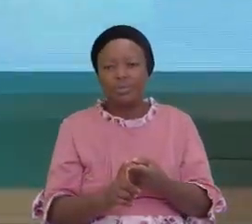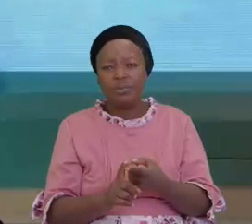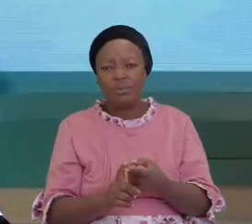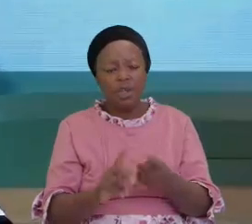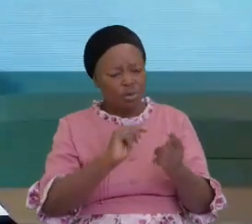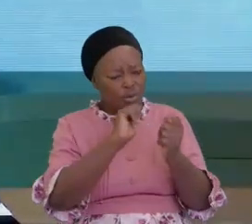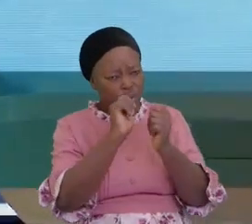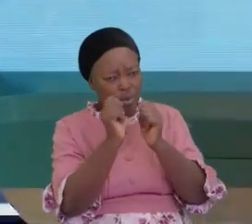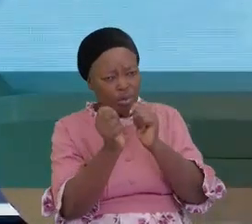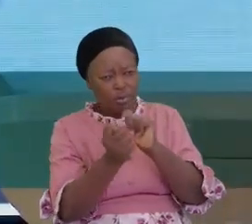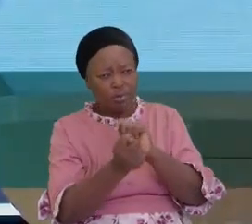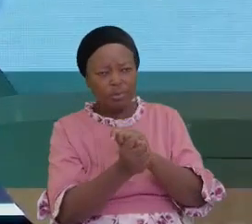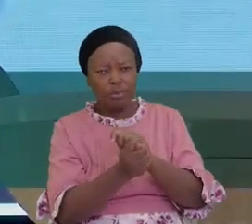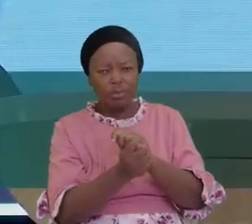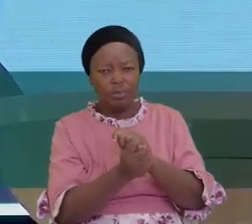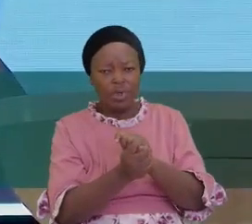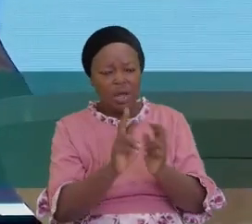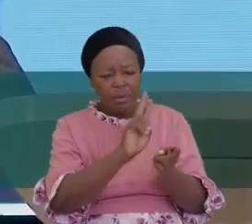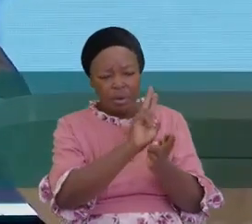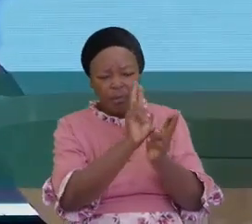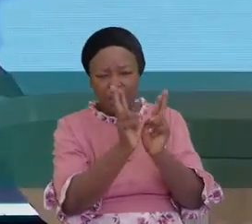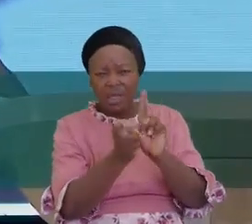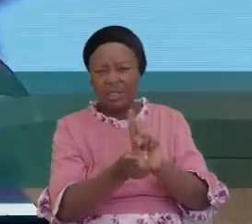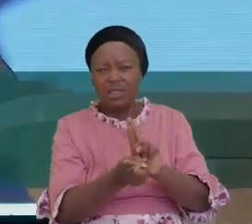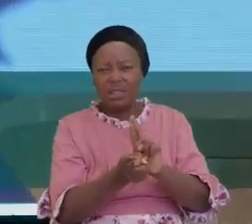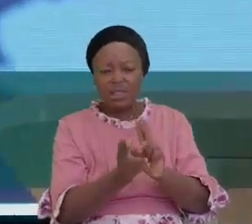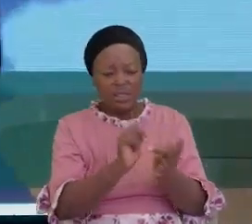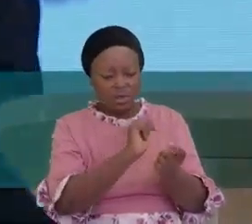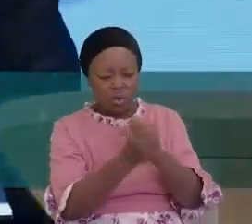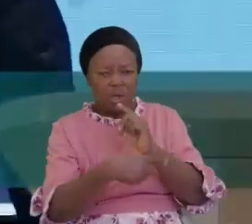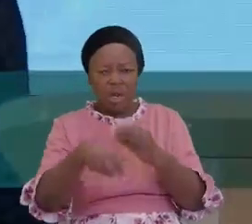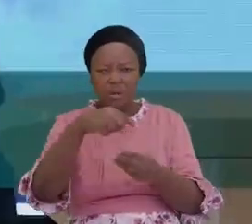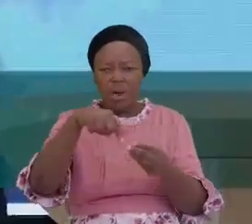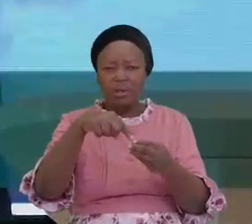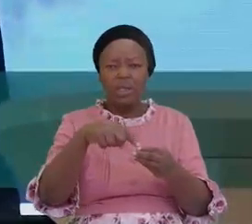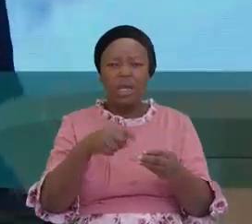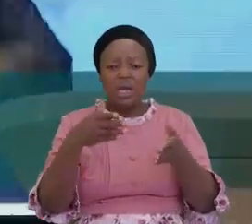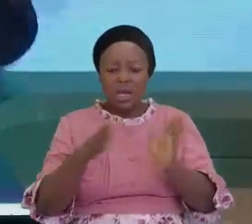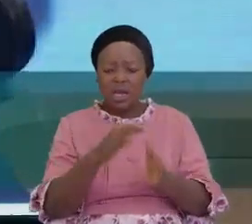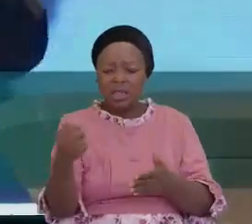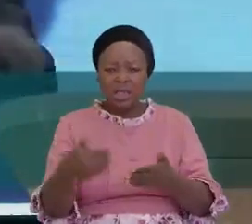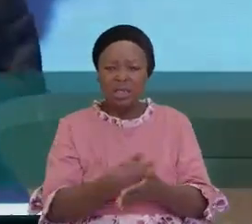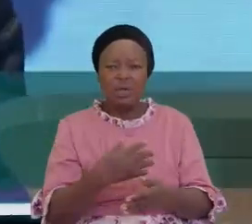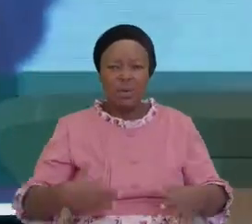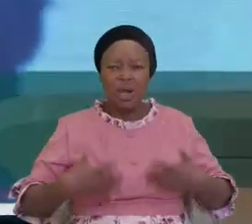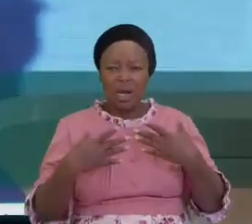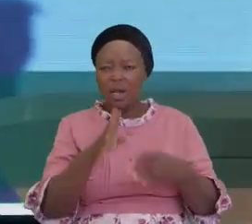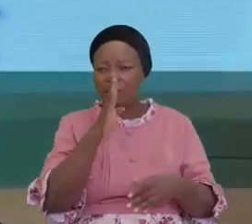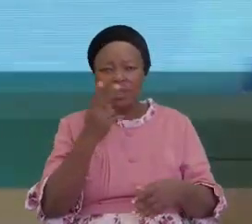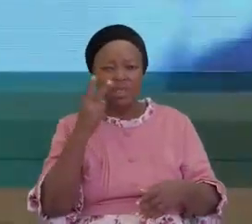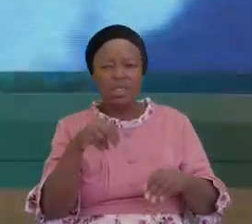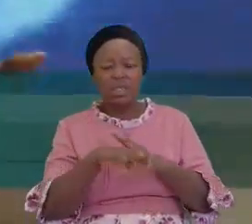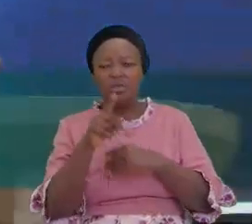Turn. Repent. Turn around. Let a new life be demonstrated in